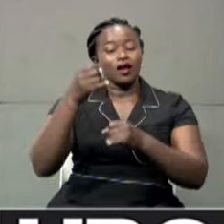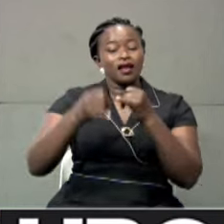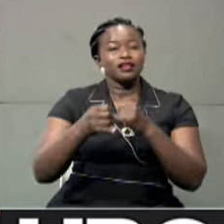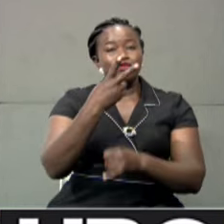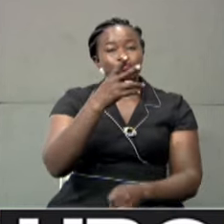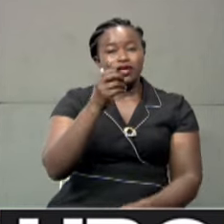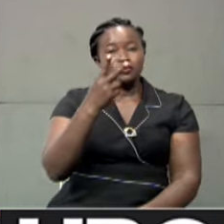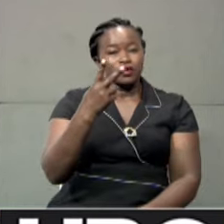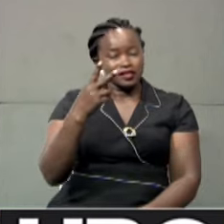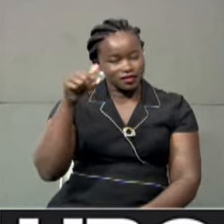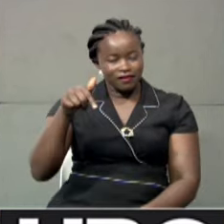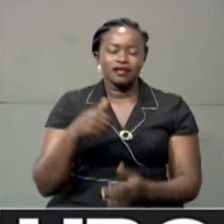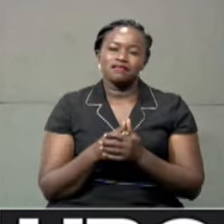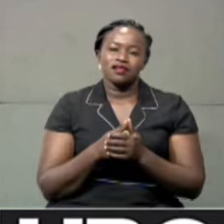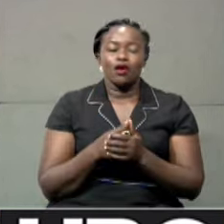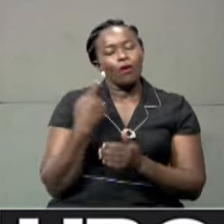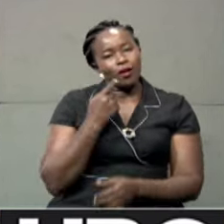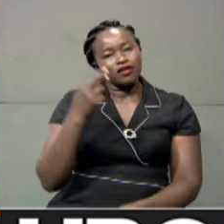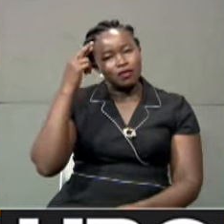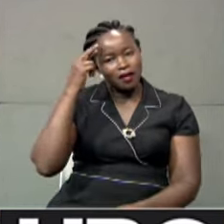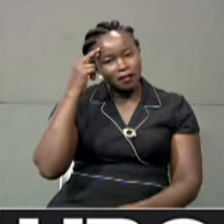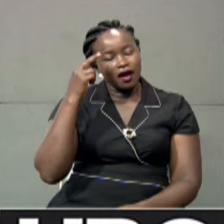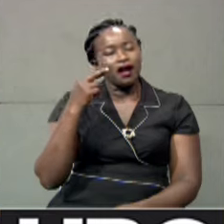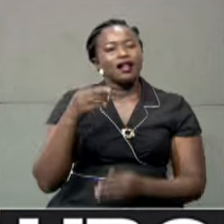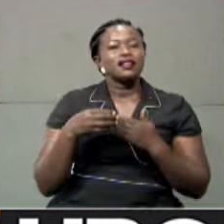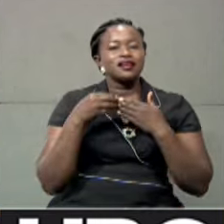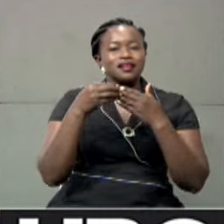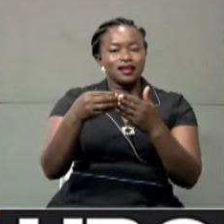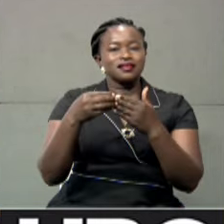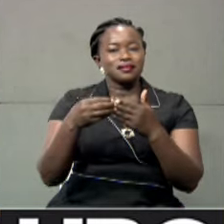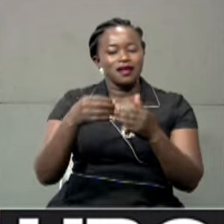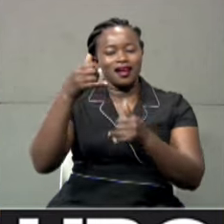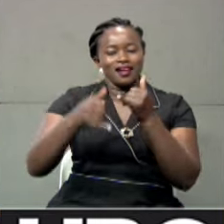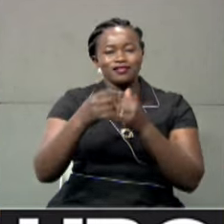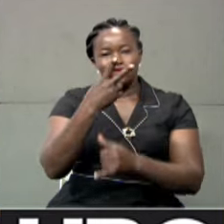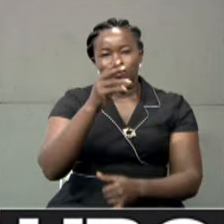2027. Just a reminder that the leadership is up to 2027.